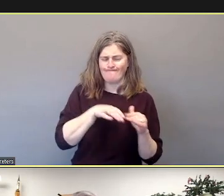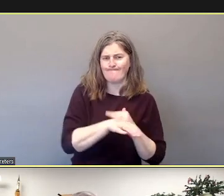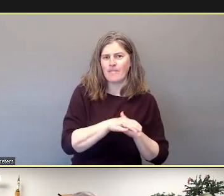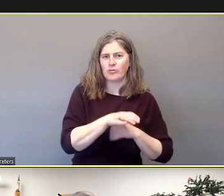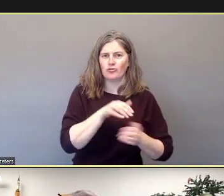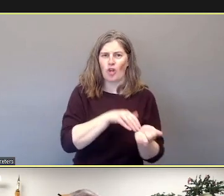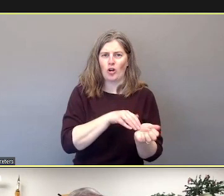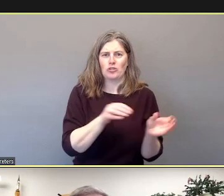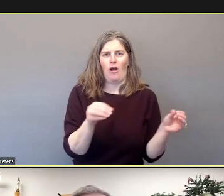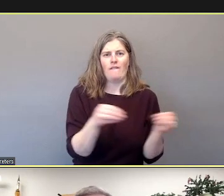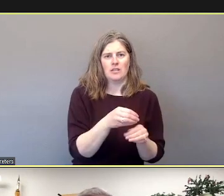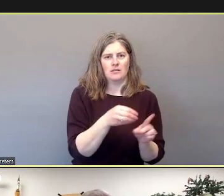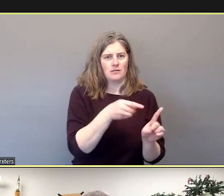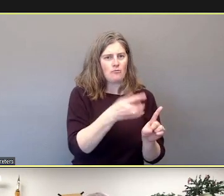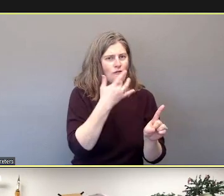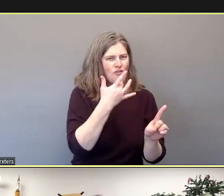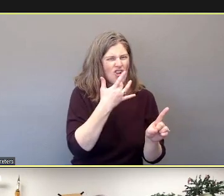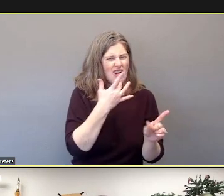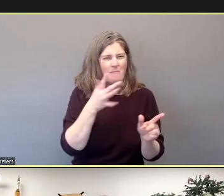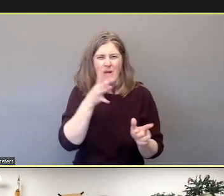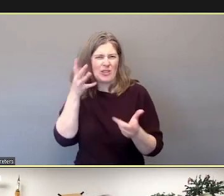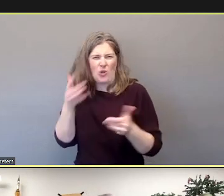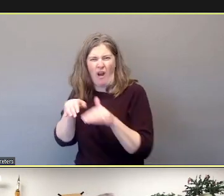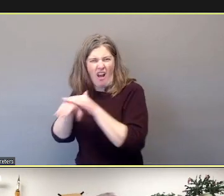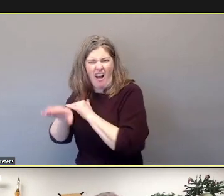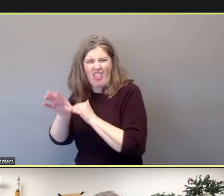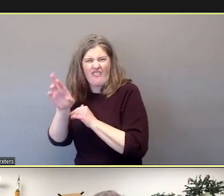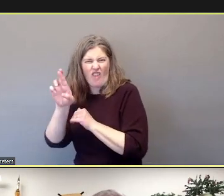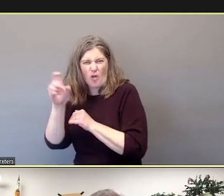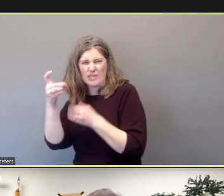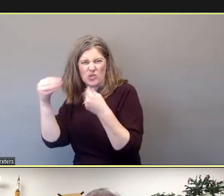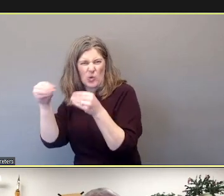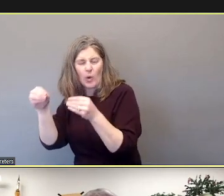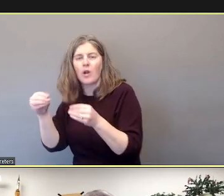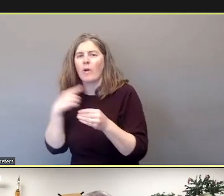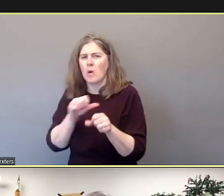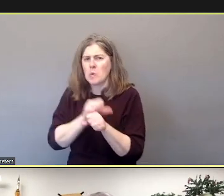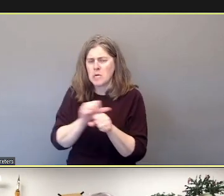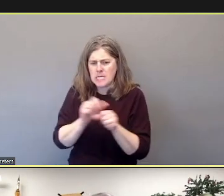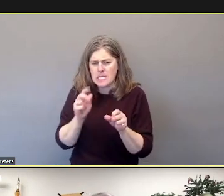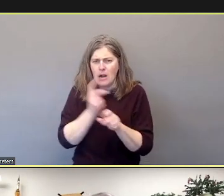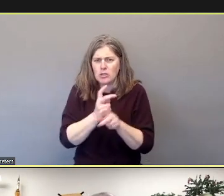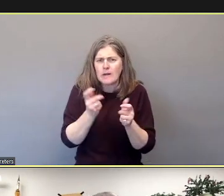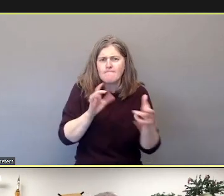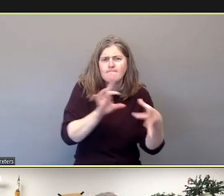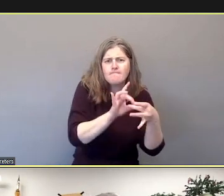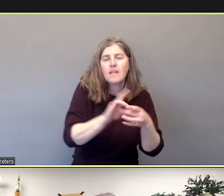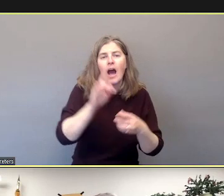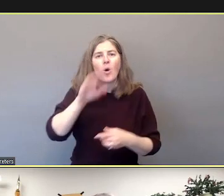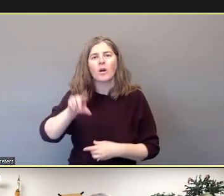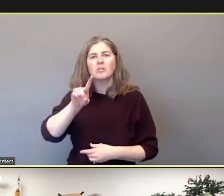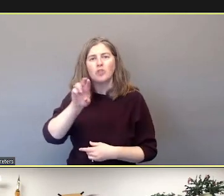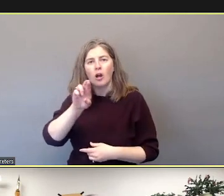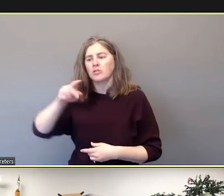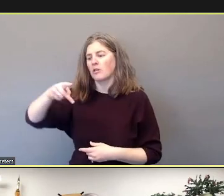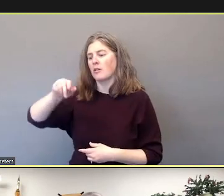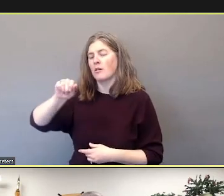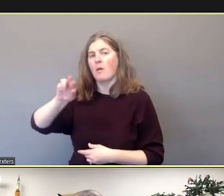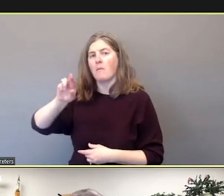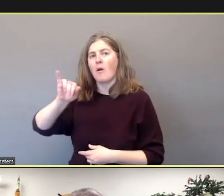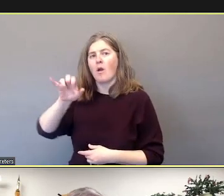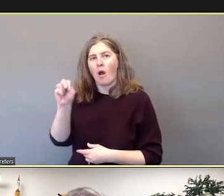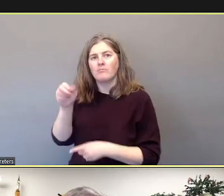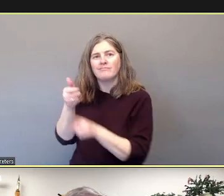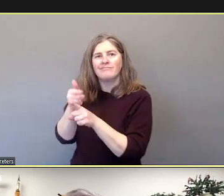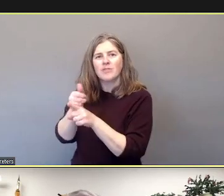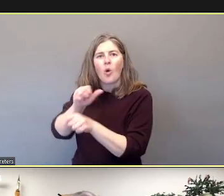children in the doctor's office. And so we're going to be working hard. I know Laura Perrojon, Dr. Perrojon is meeting with the New Mexico